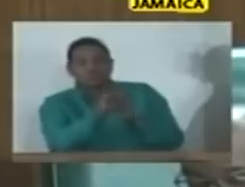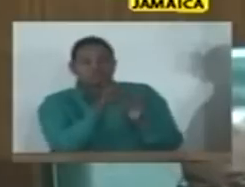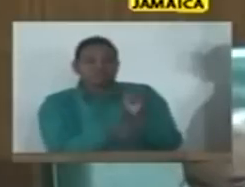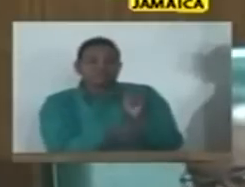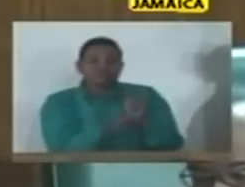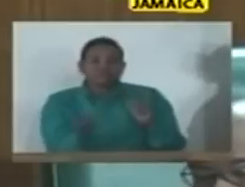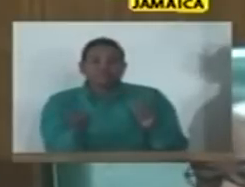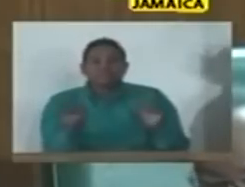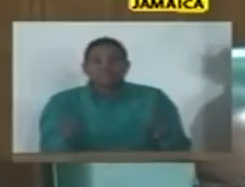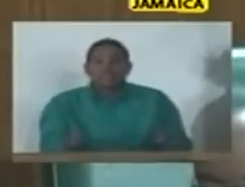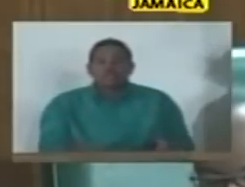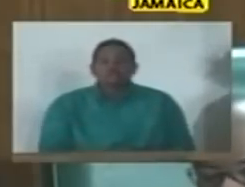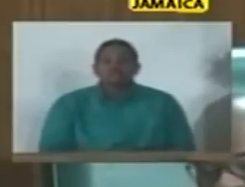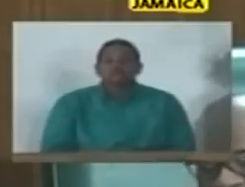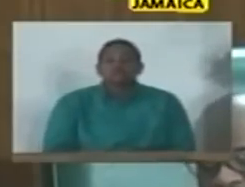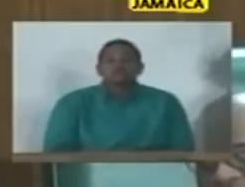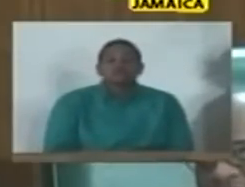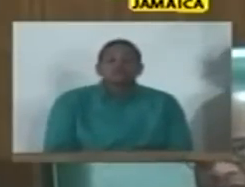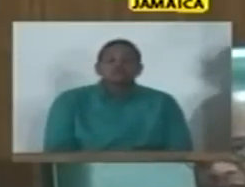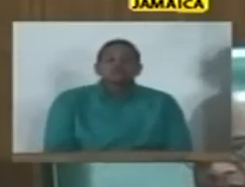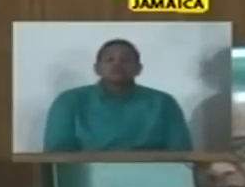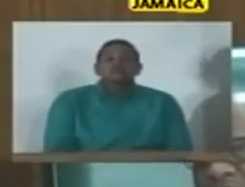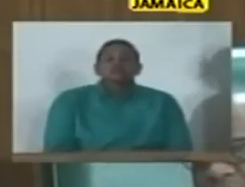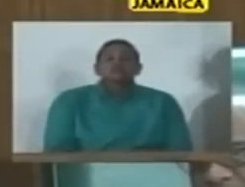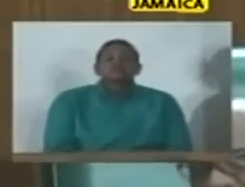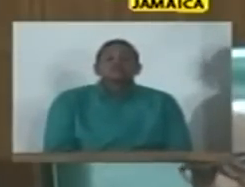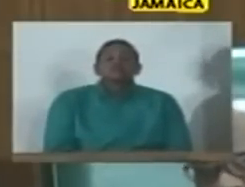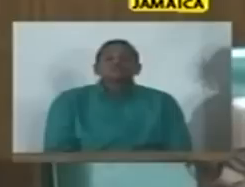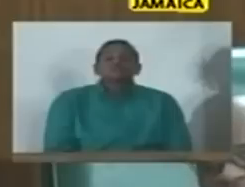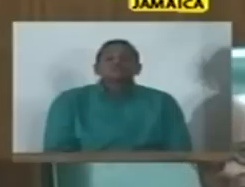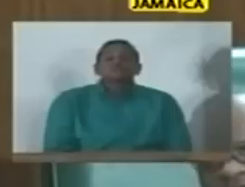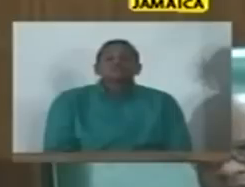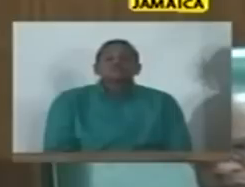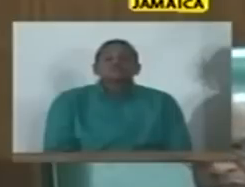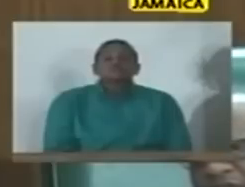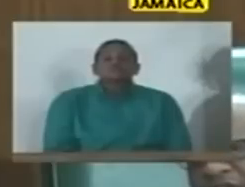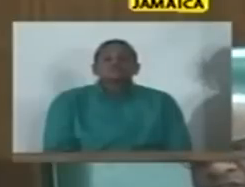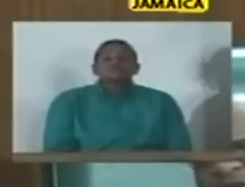that has slightly wider implication.